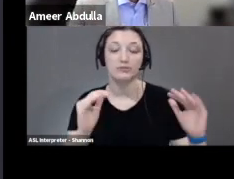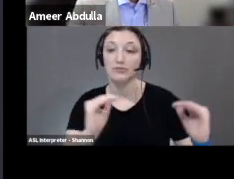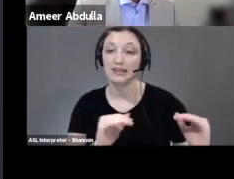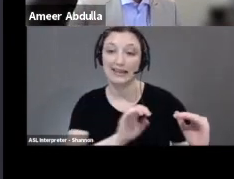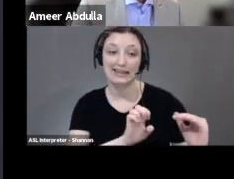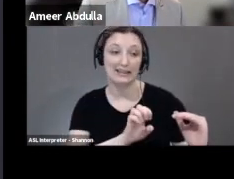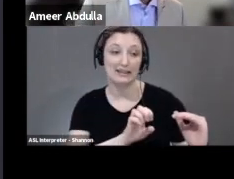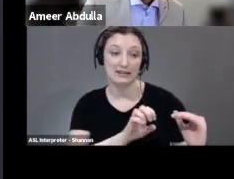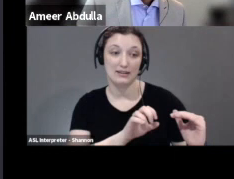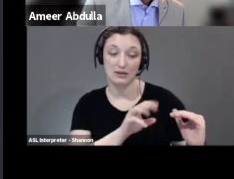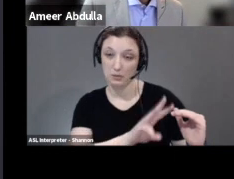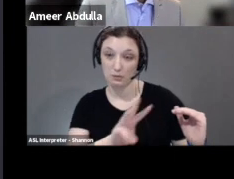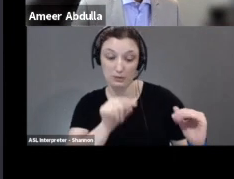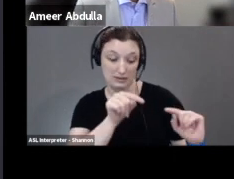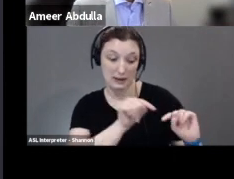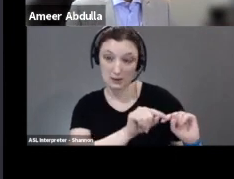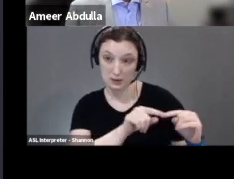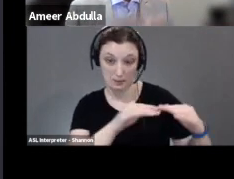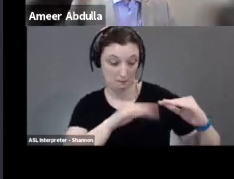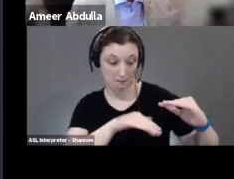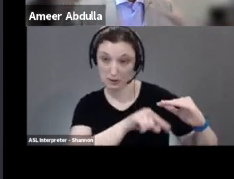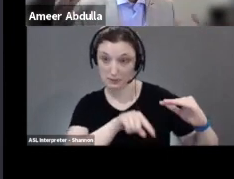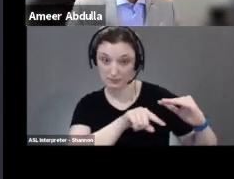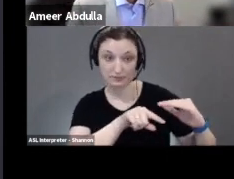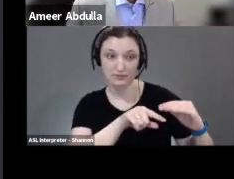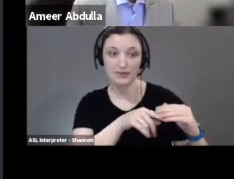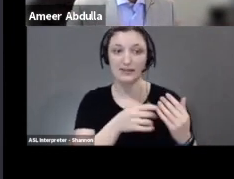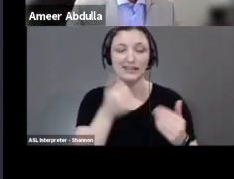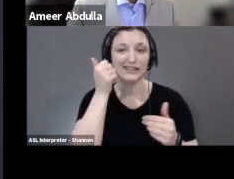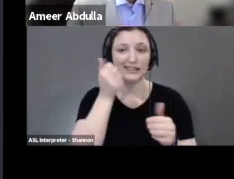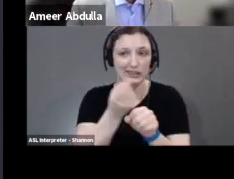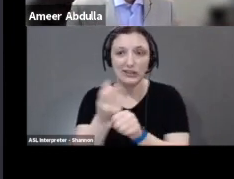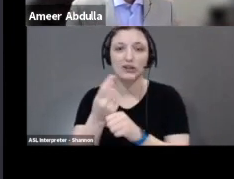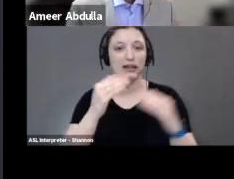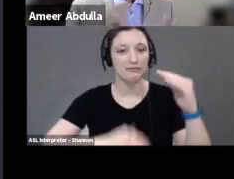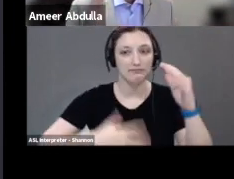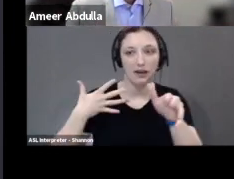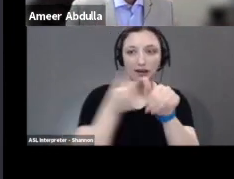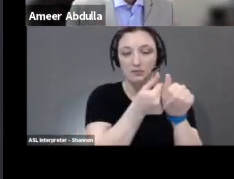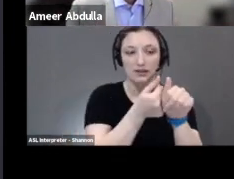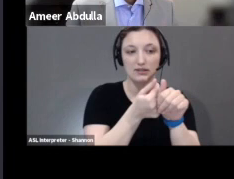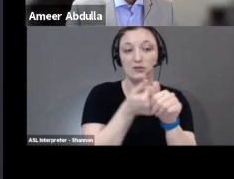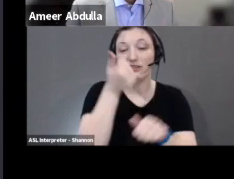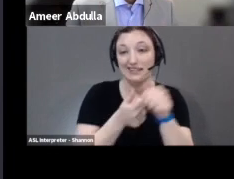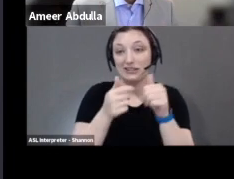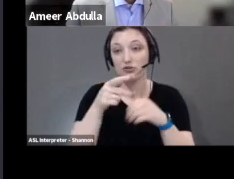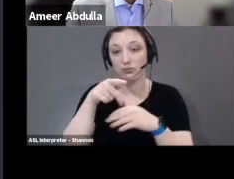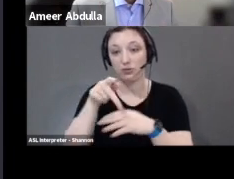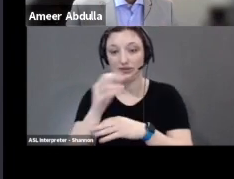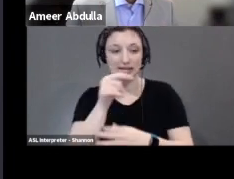link to the calculator. They get updated every year with various changes, and they're good for every province. So that's another